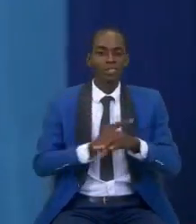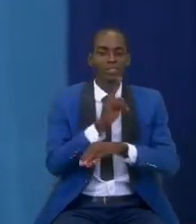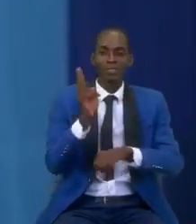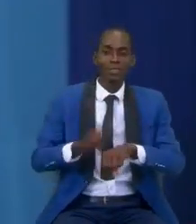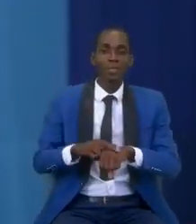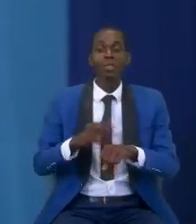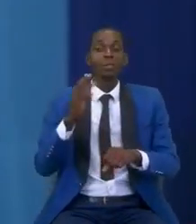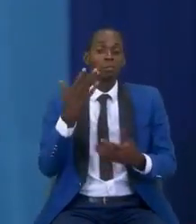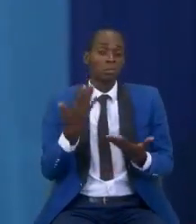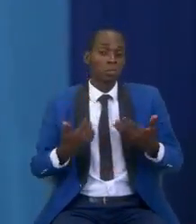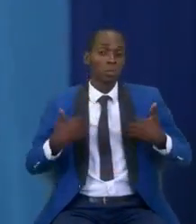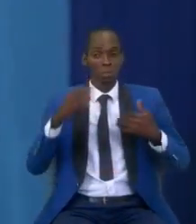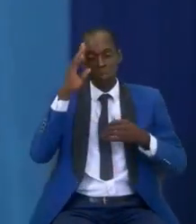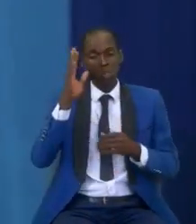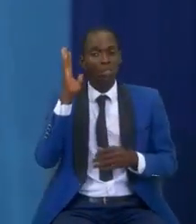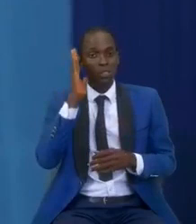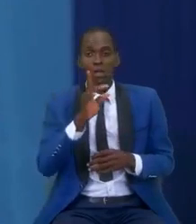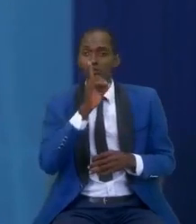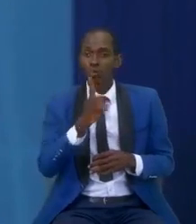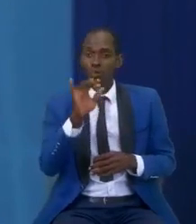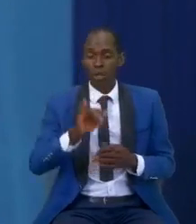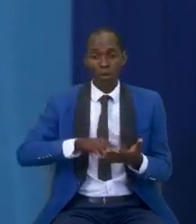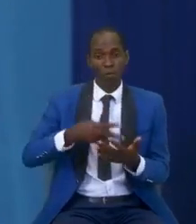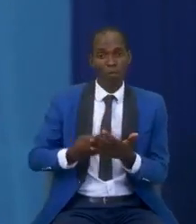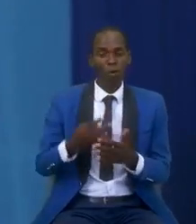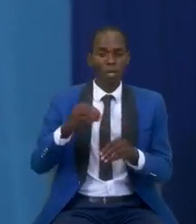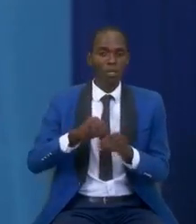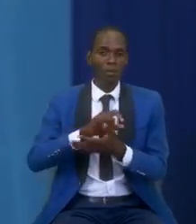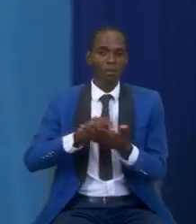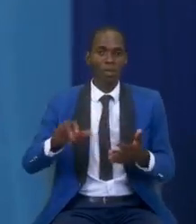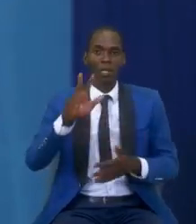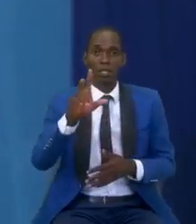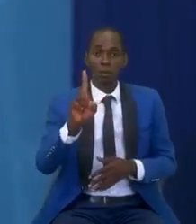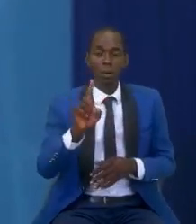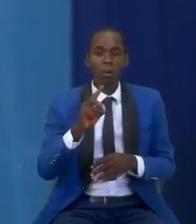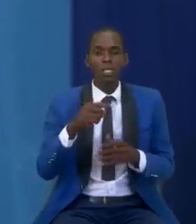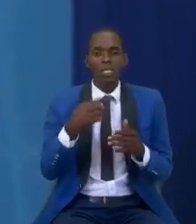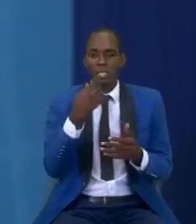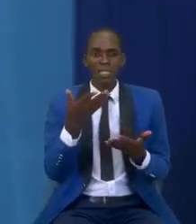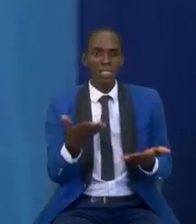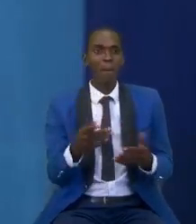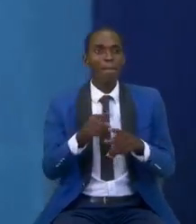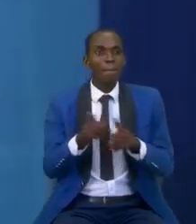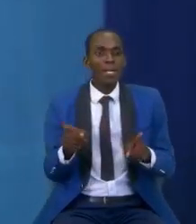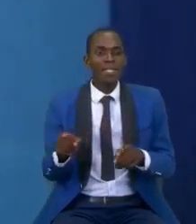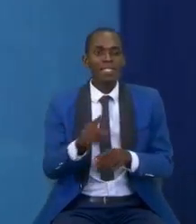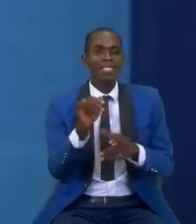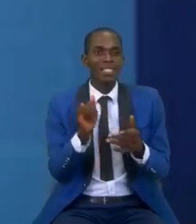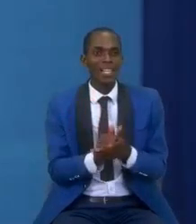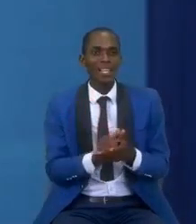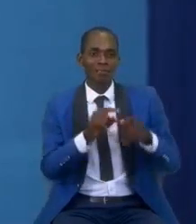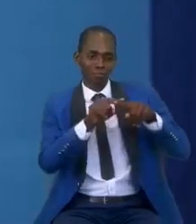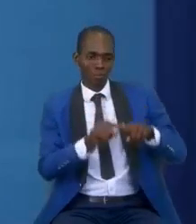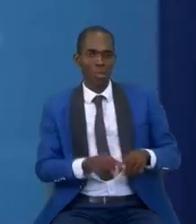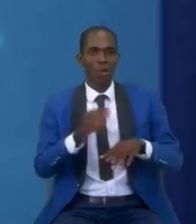us, but they that wait upon the Lord shall renew their strength. It says, they shall